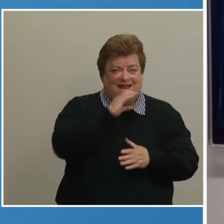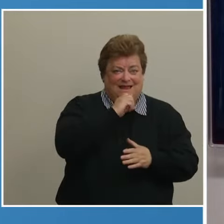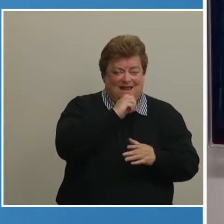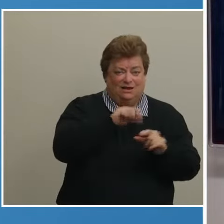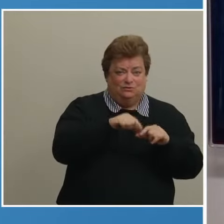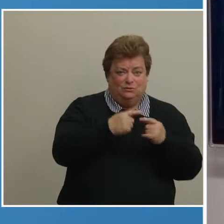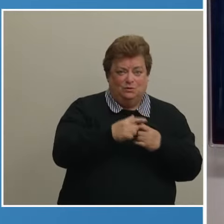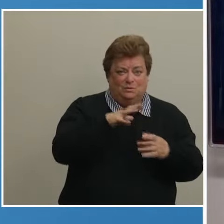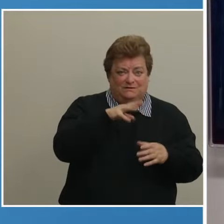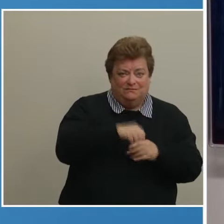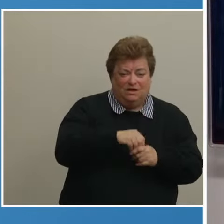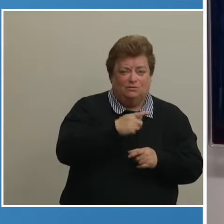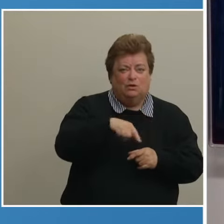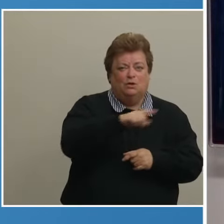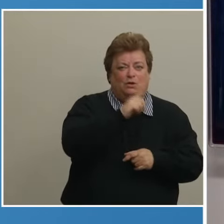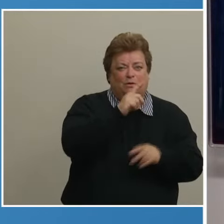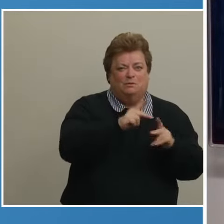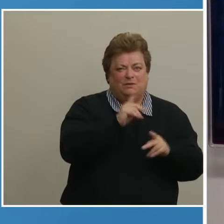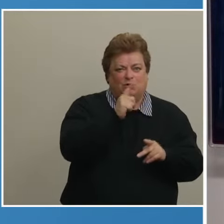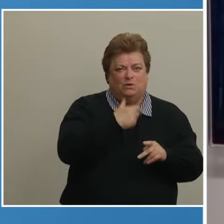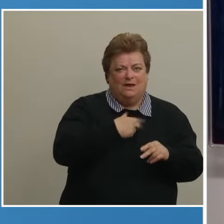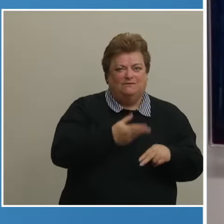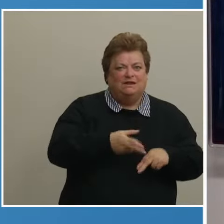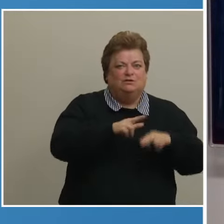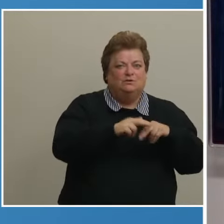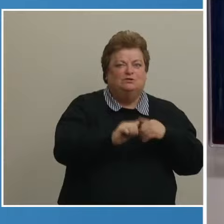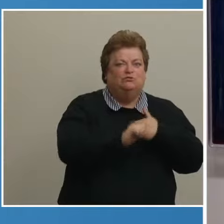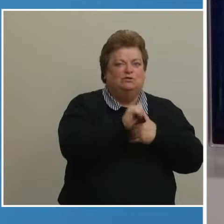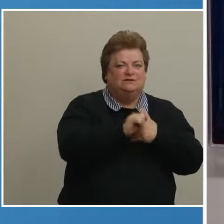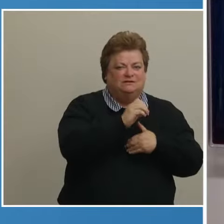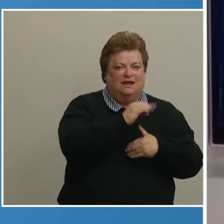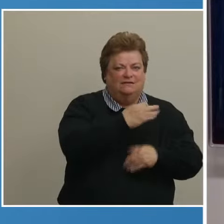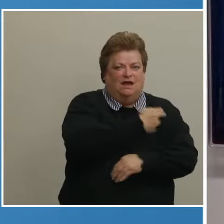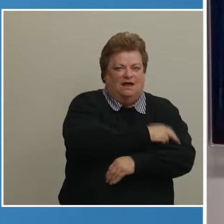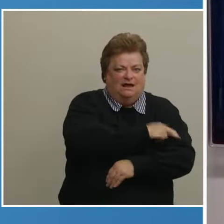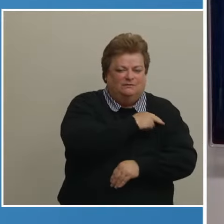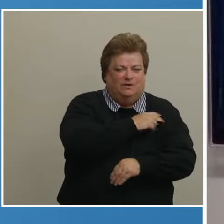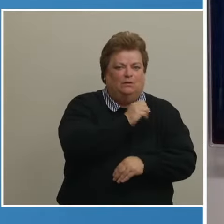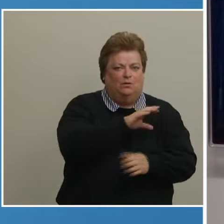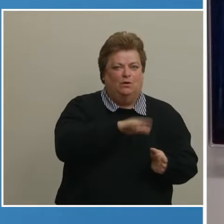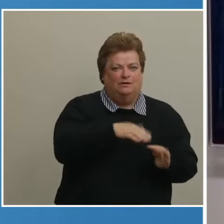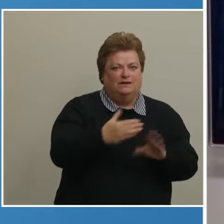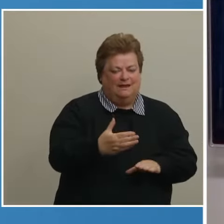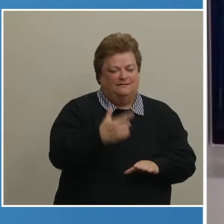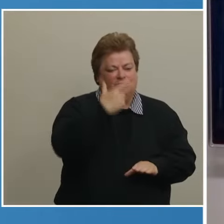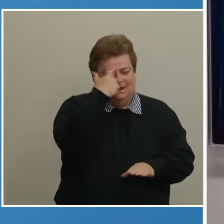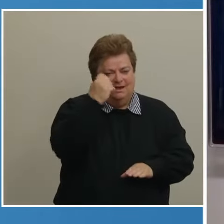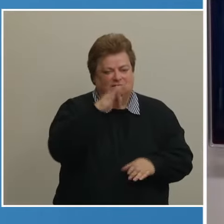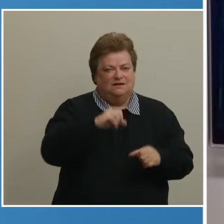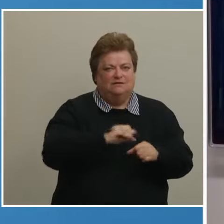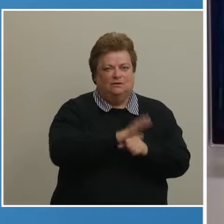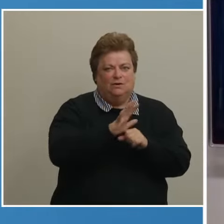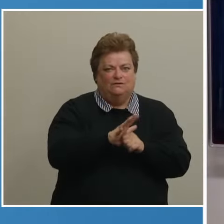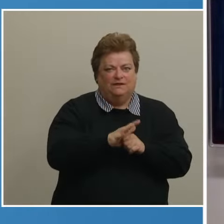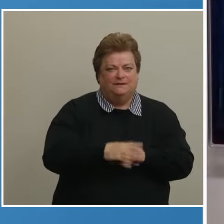a vast majority of persons who have an increased risk of hospitalization due to COVID-19.